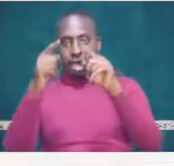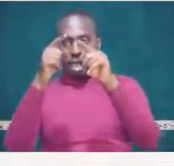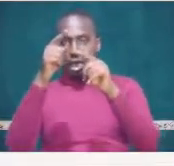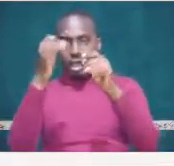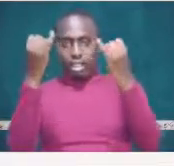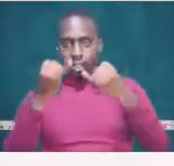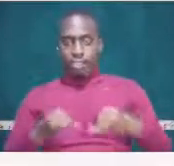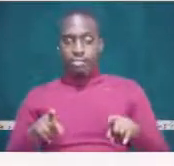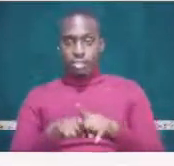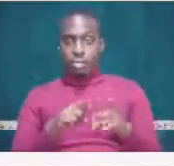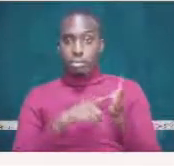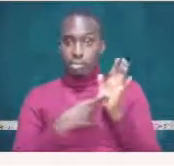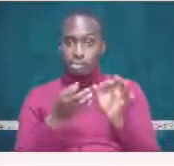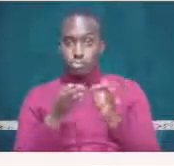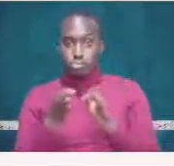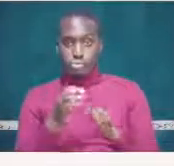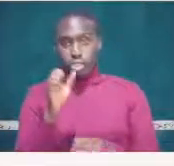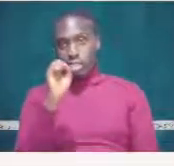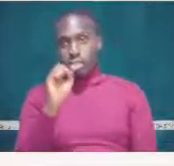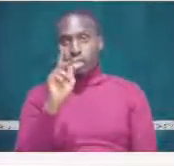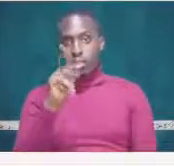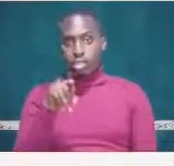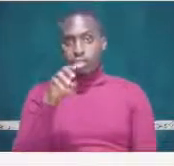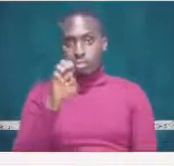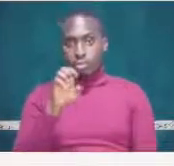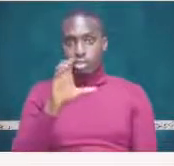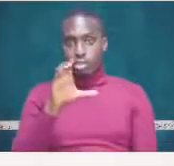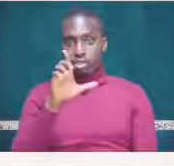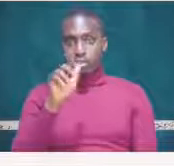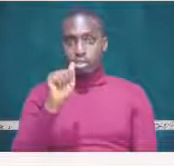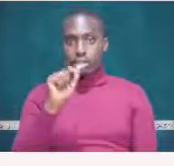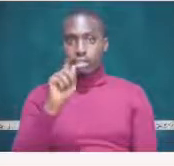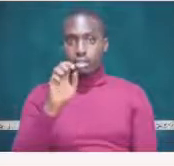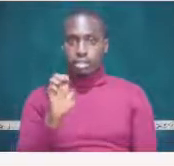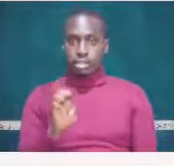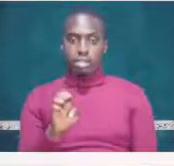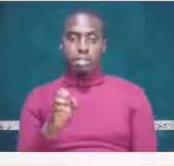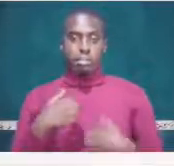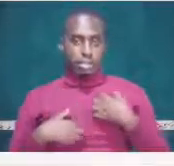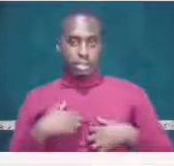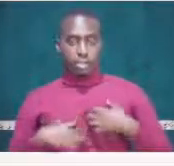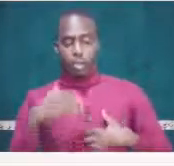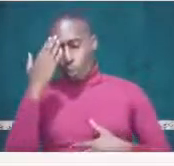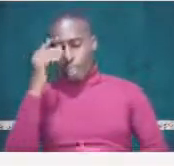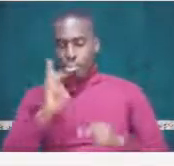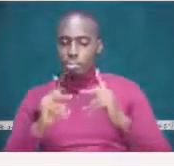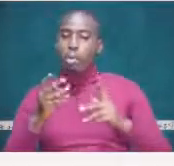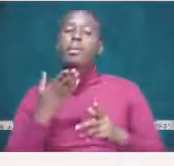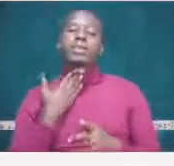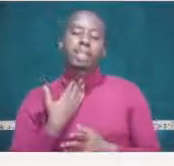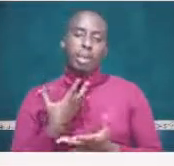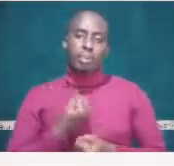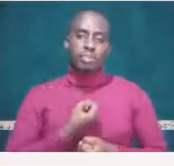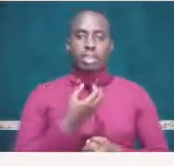There is a curve that explains the speculative motive, why people prefer to hold money in cash other